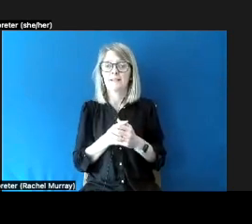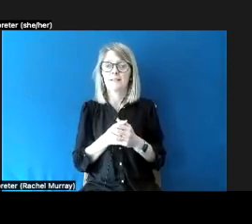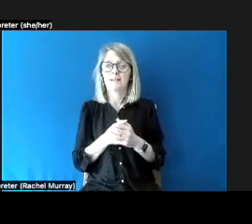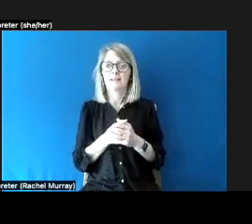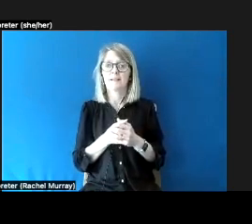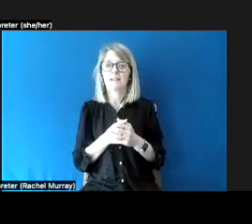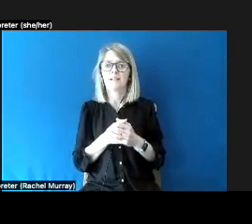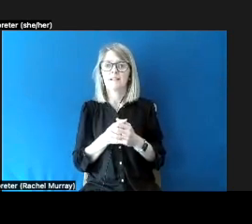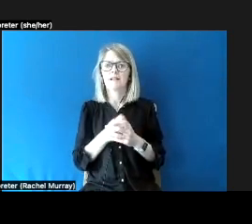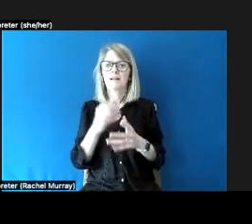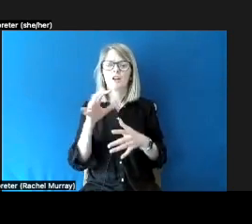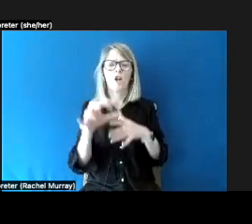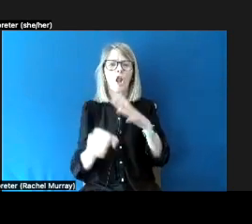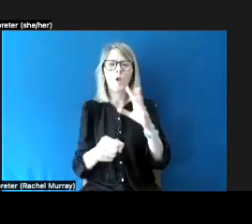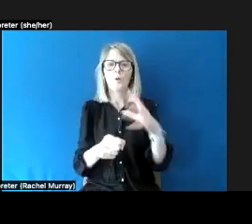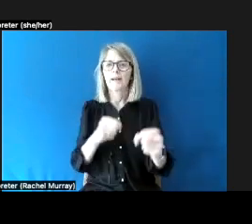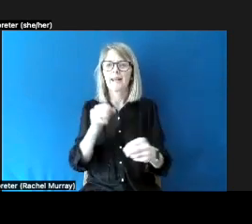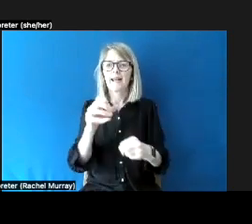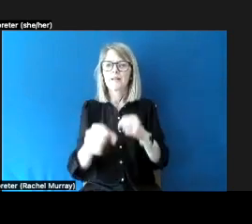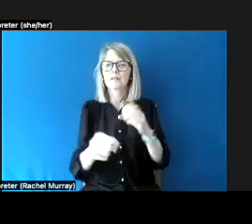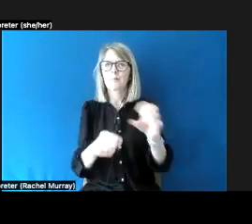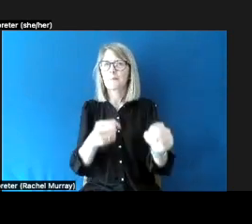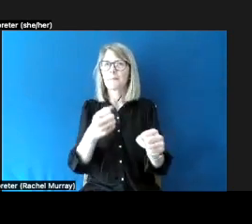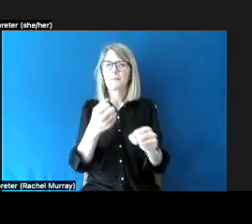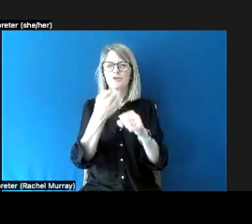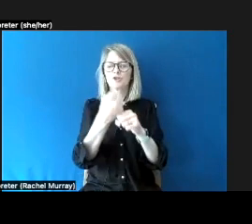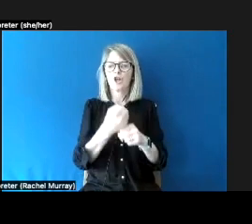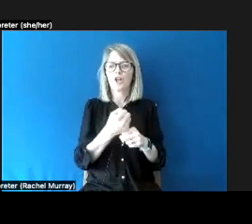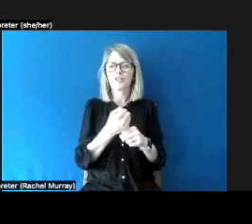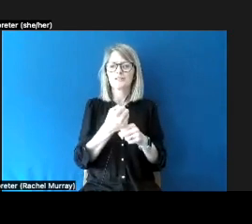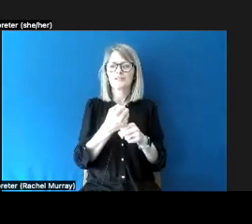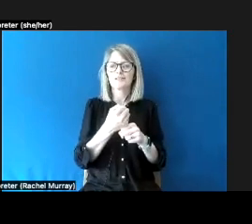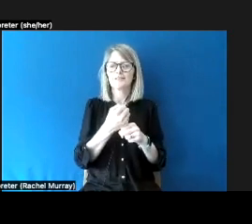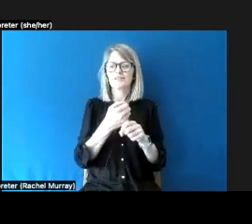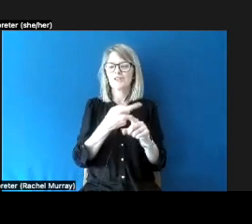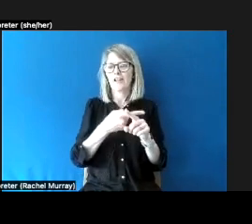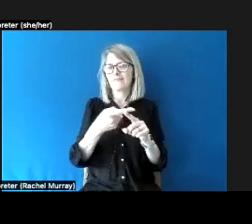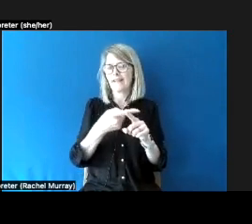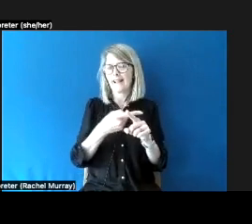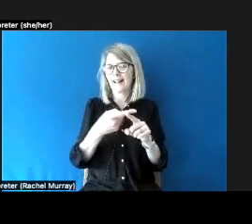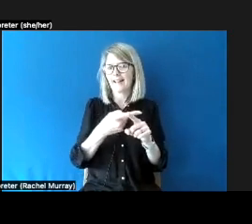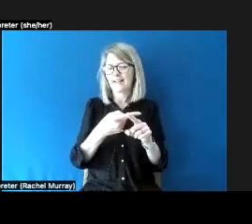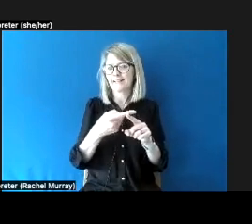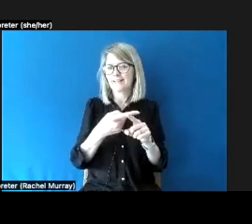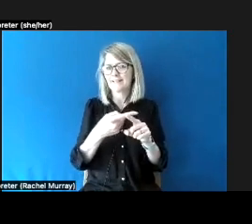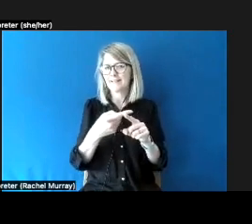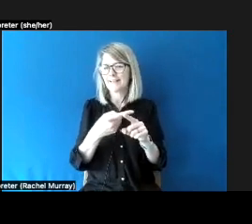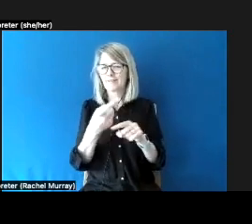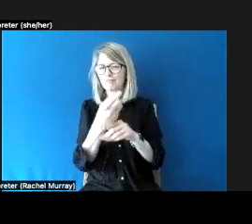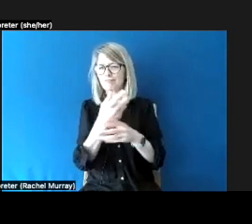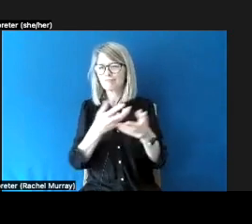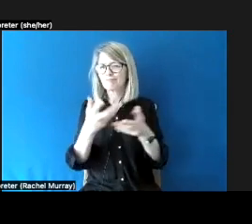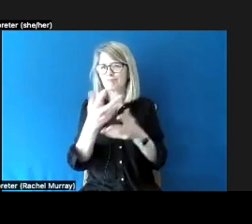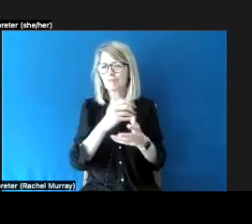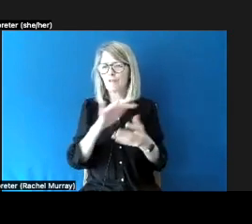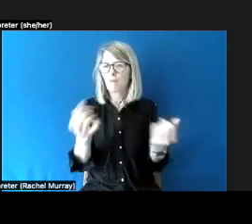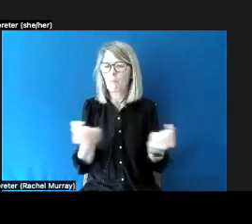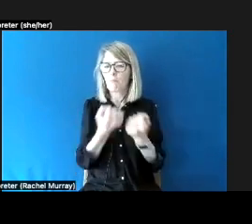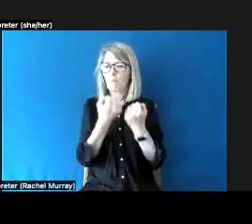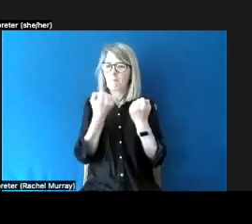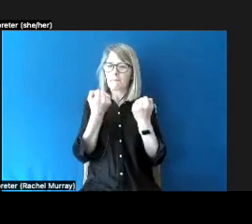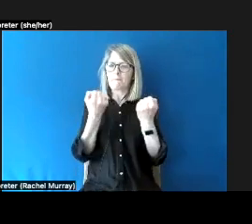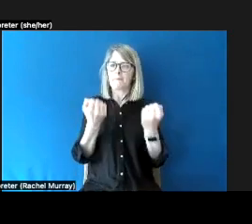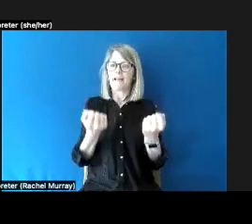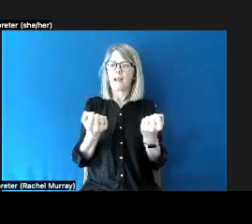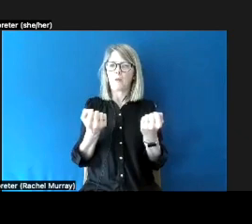Obviously, colonialism and the Church of England and the discussion around power is a